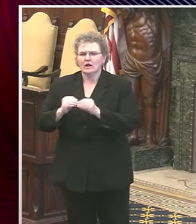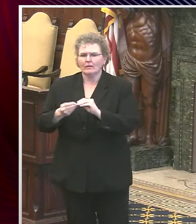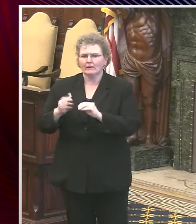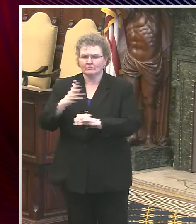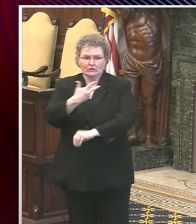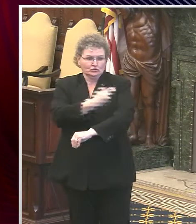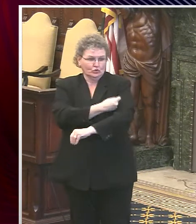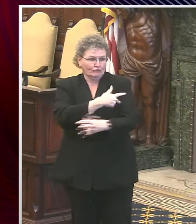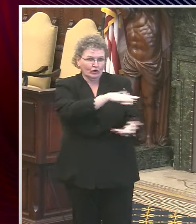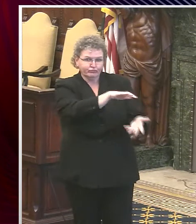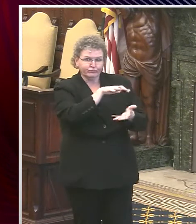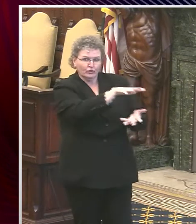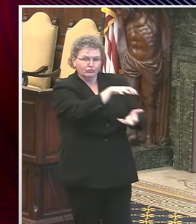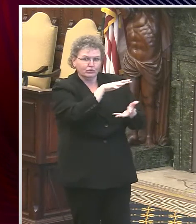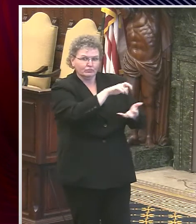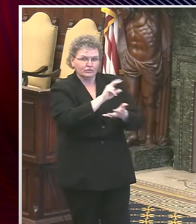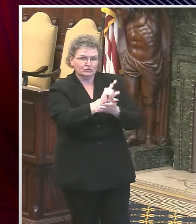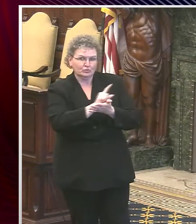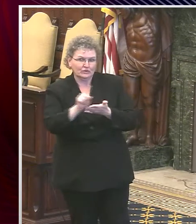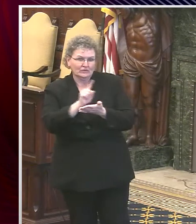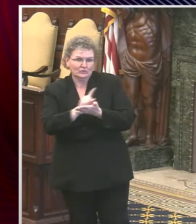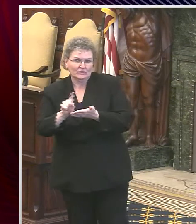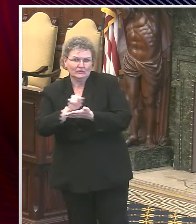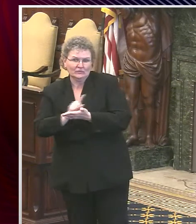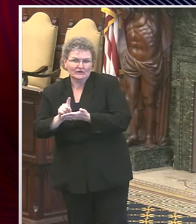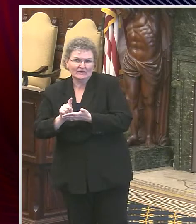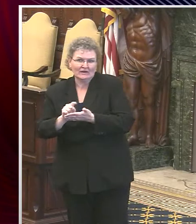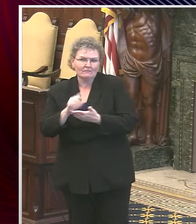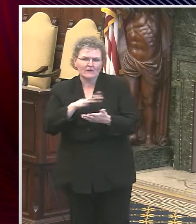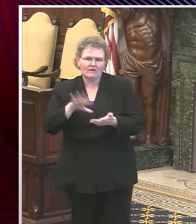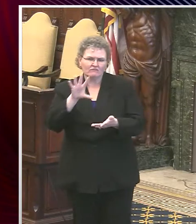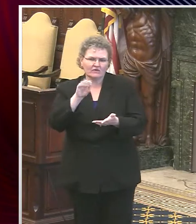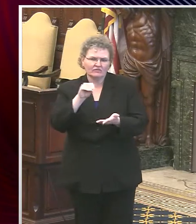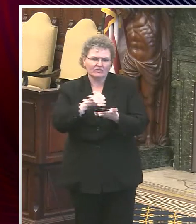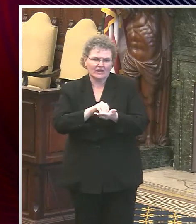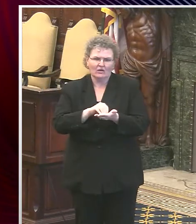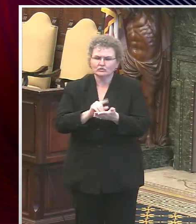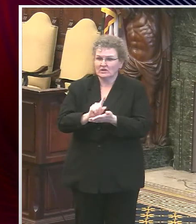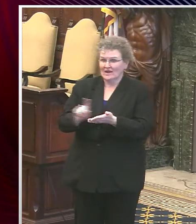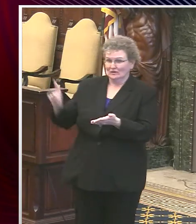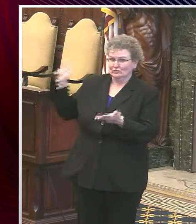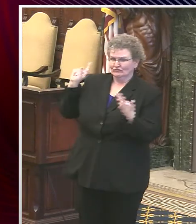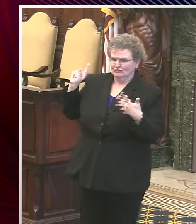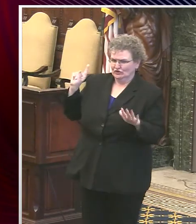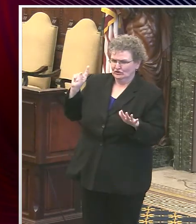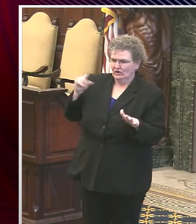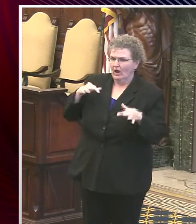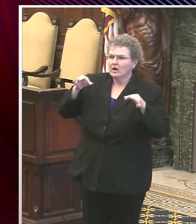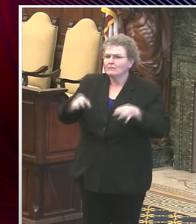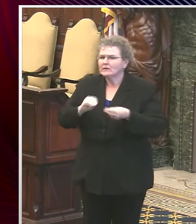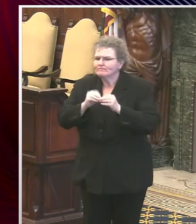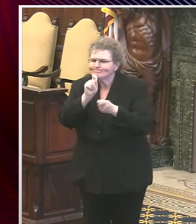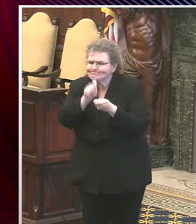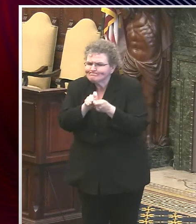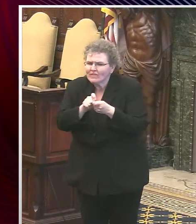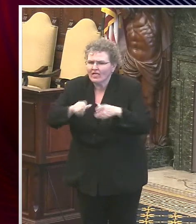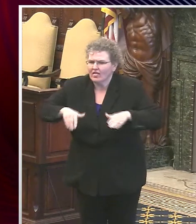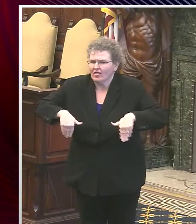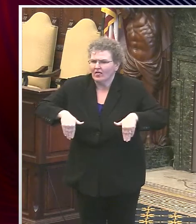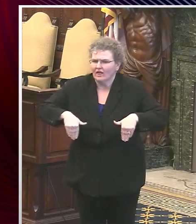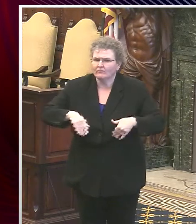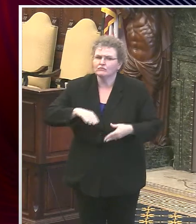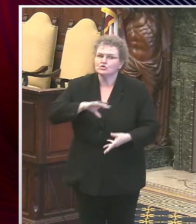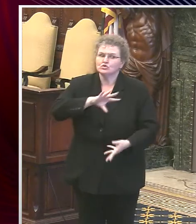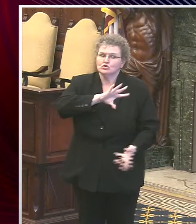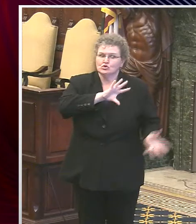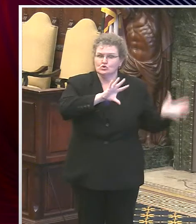week. And I'm hopeful that we'll be more than 50,000 doses last week when all the totals come in. That's what's happening in the community as a whole. As far as